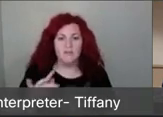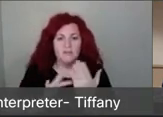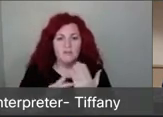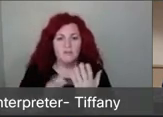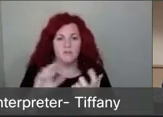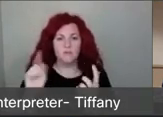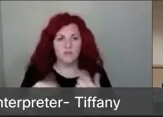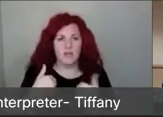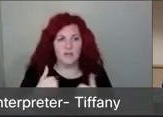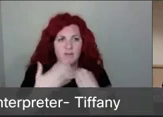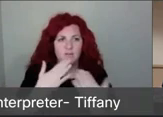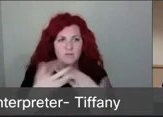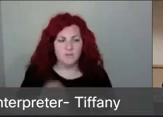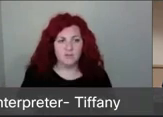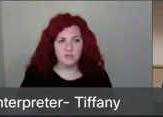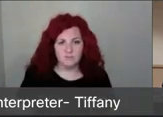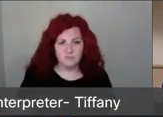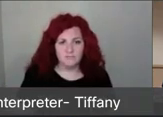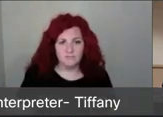you very much.